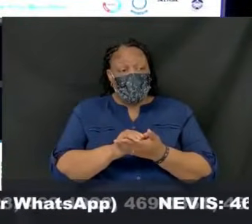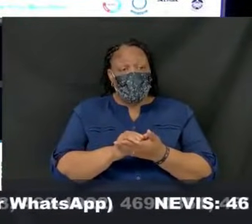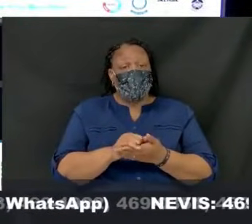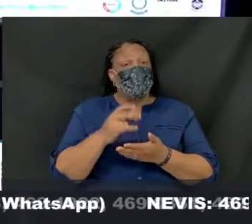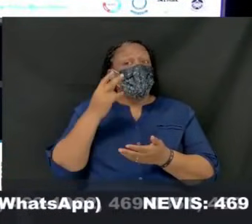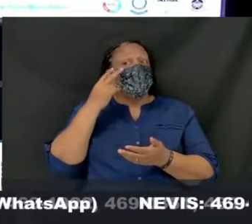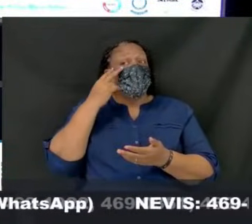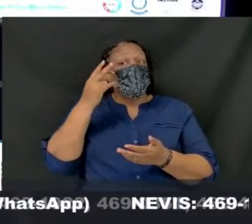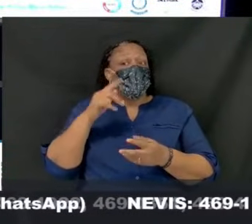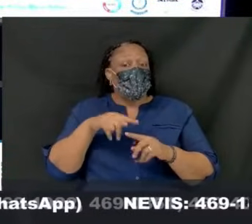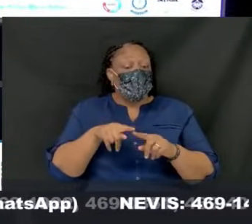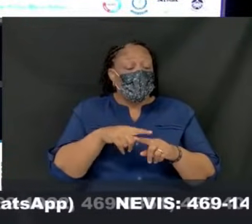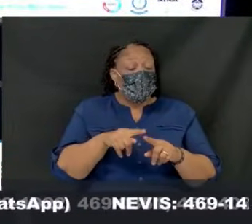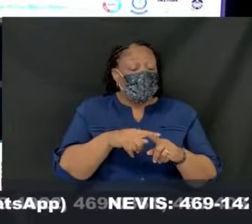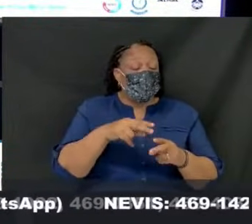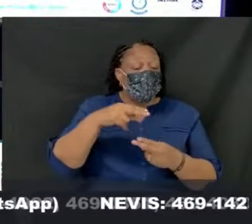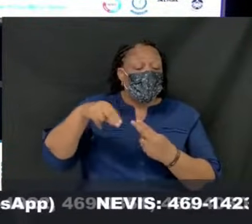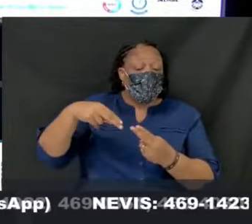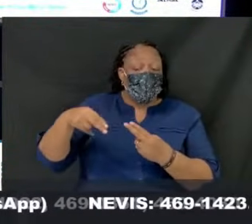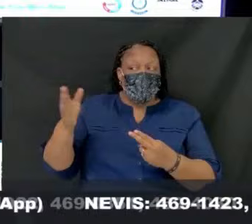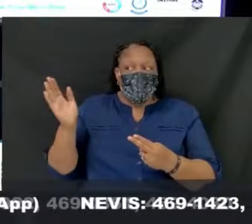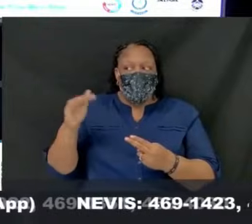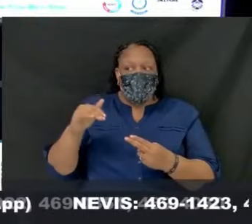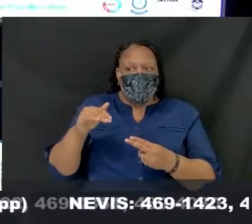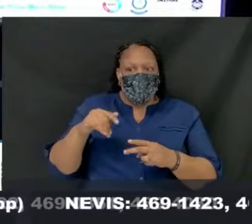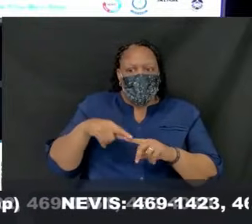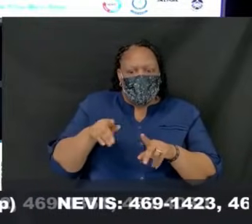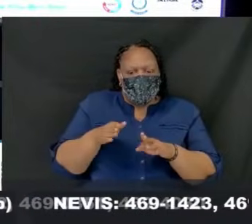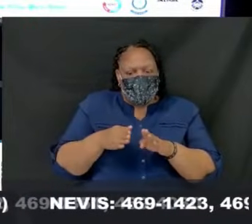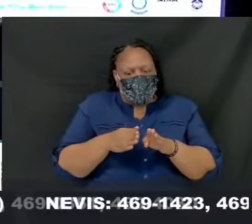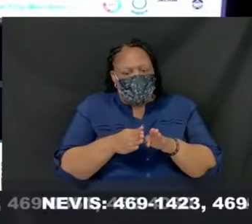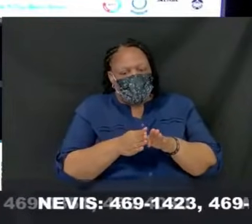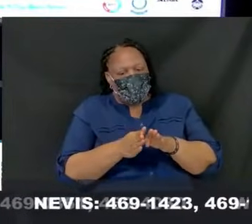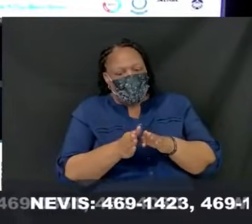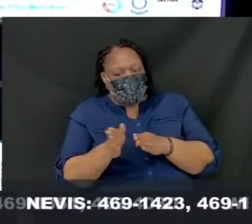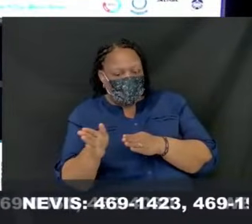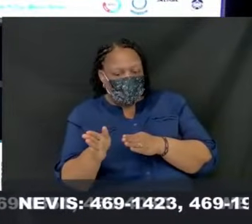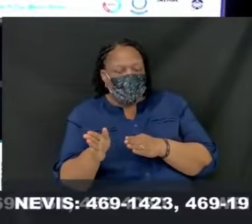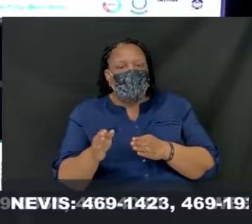risk to the Caribbean region, but we have been spared.